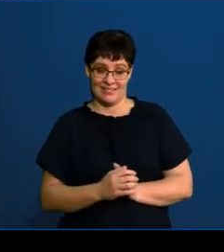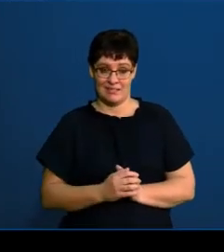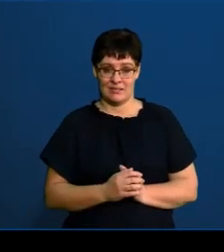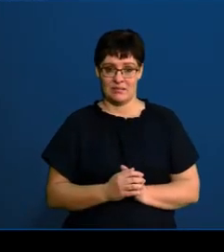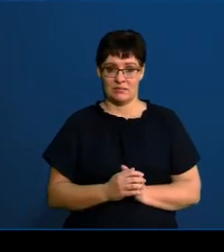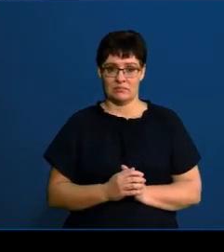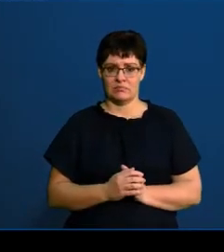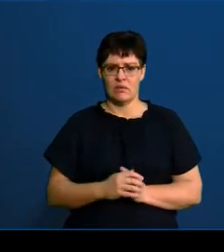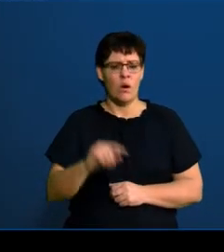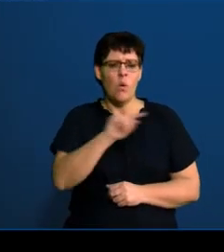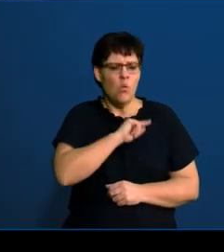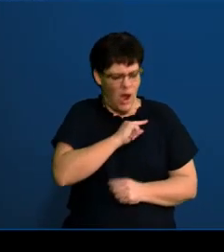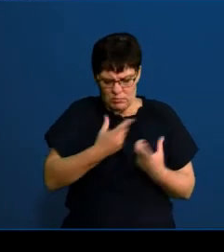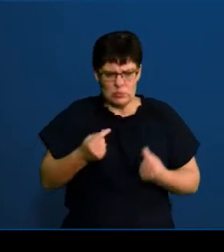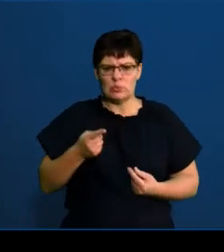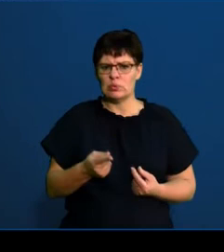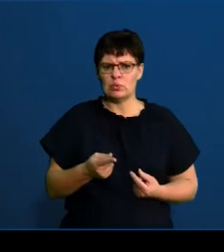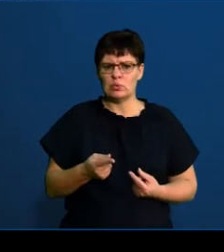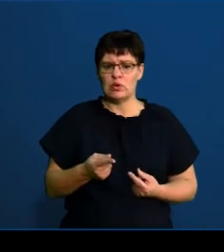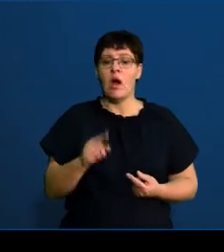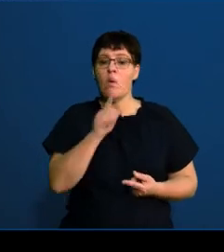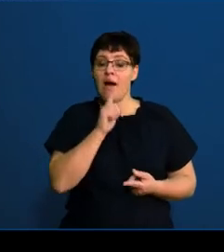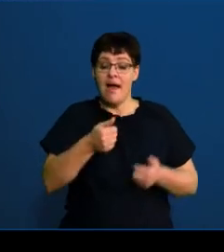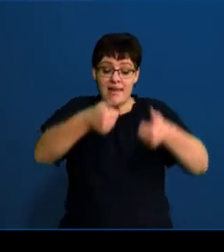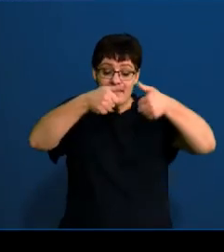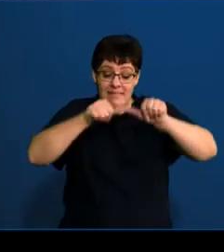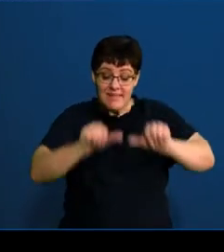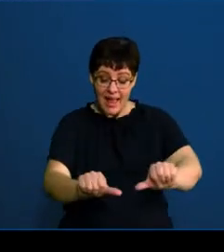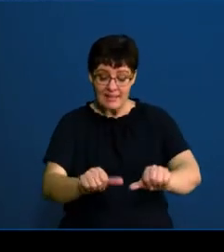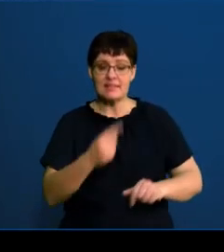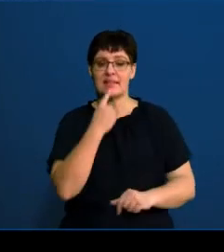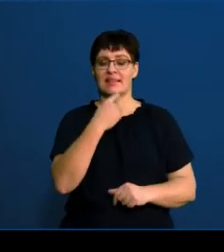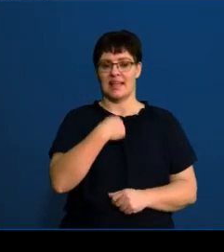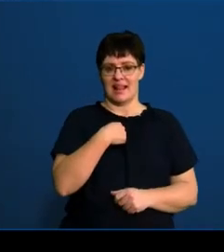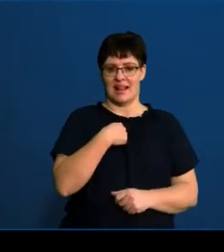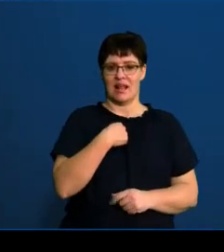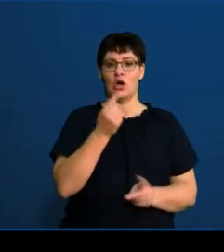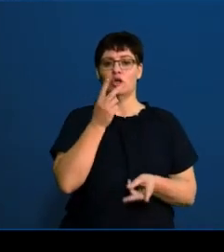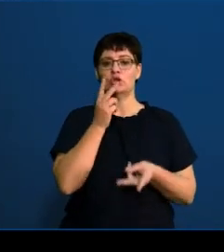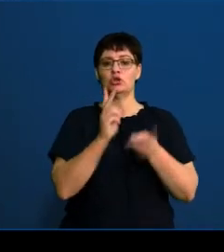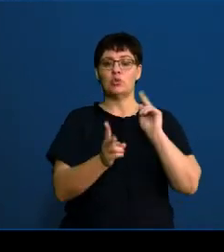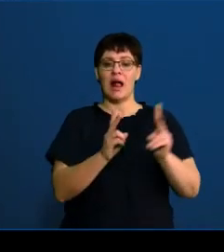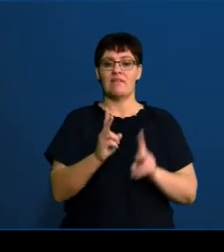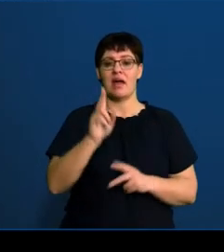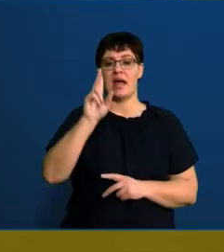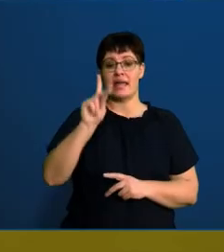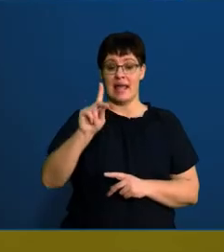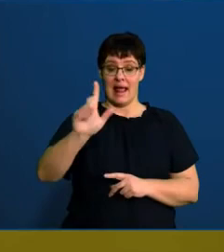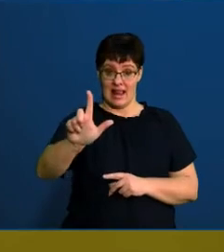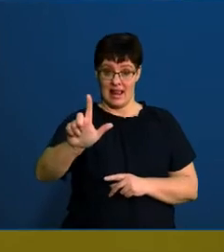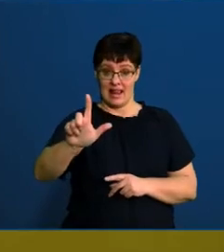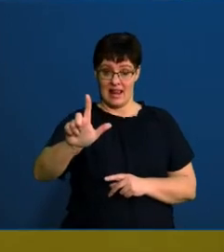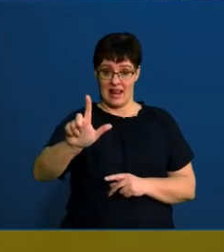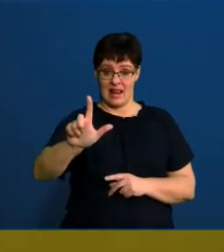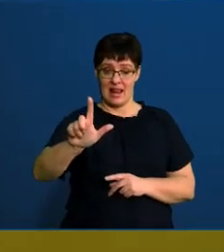And the reason I did that is because in the next line it tells me there's 12 kiloliters. But I know